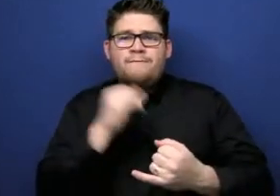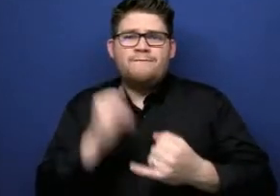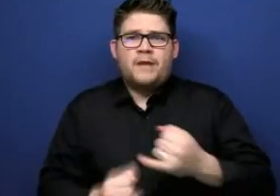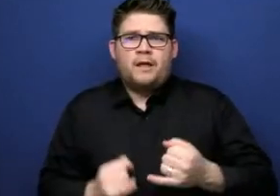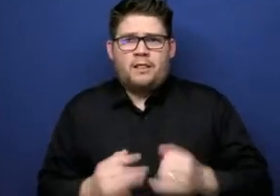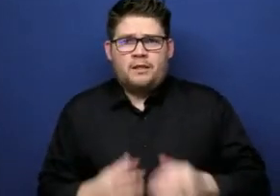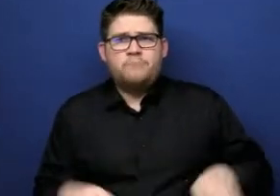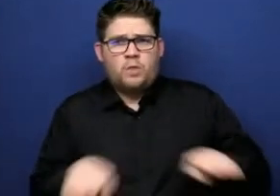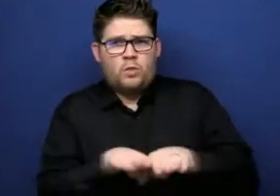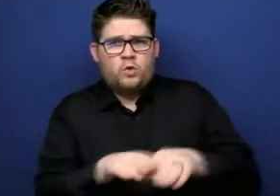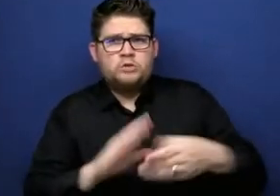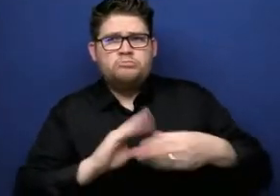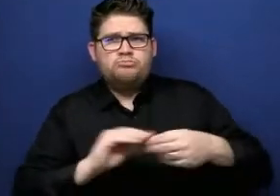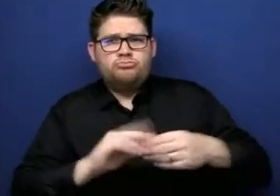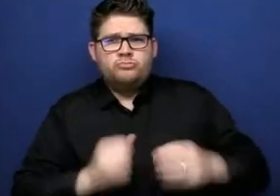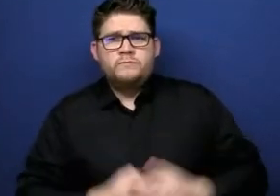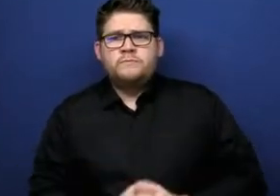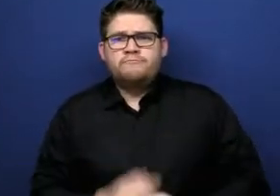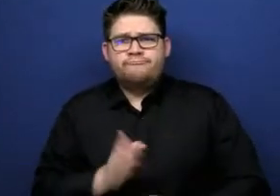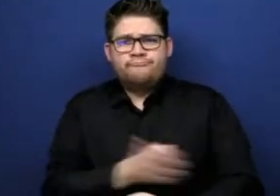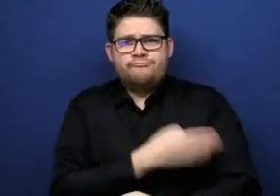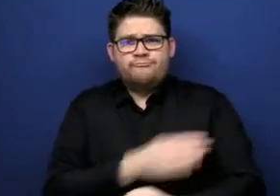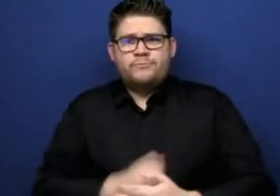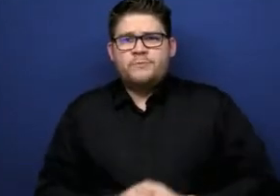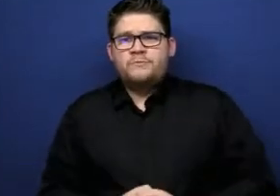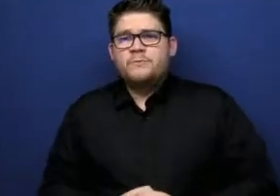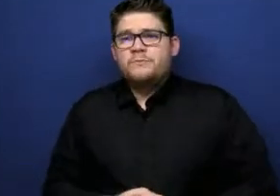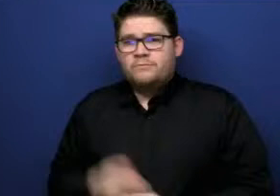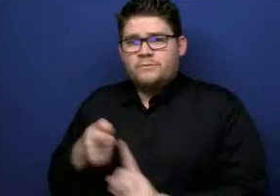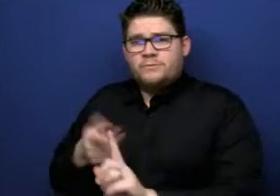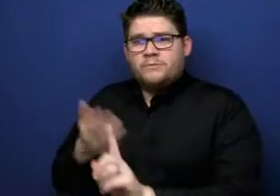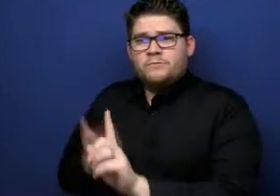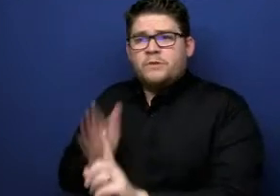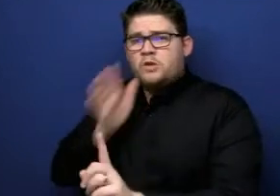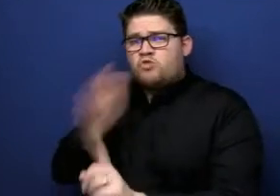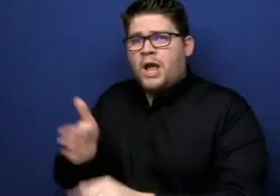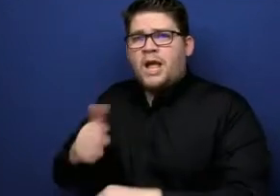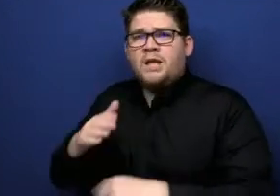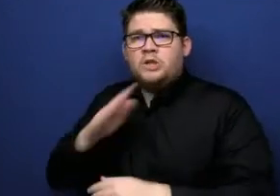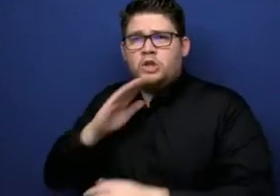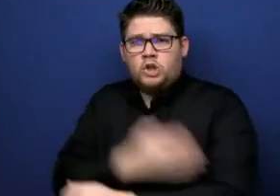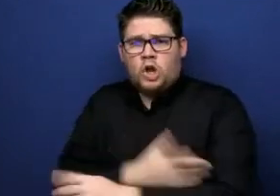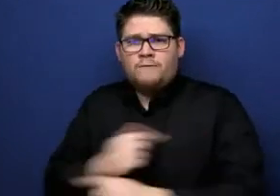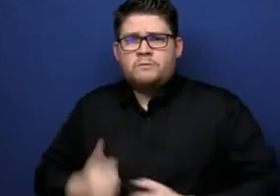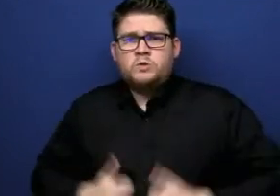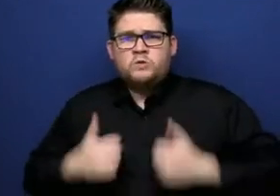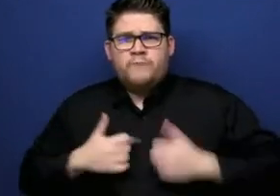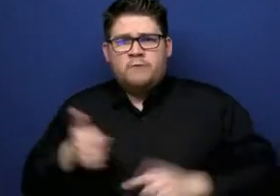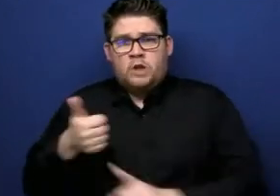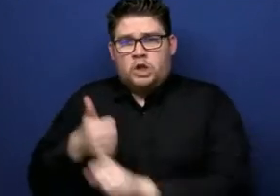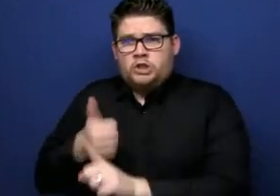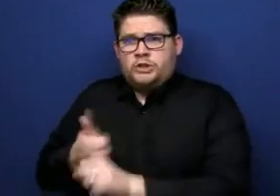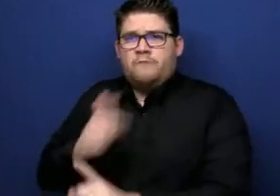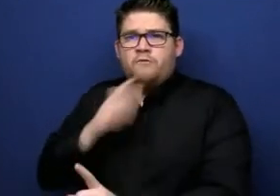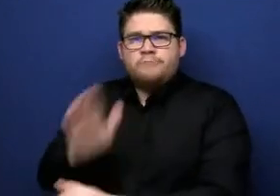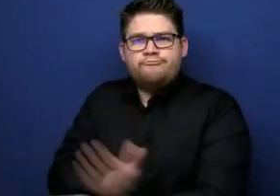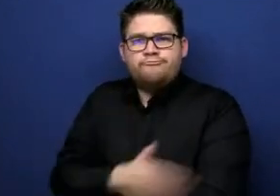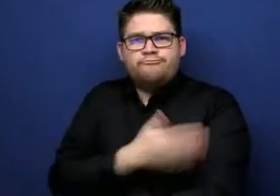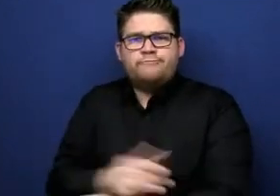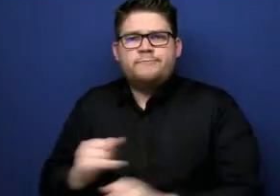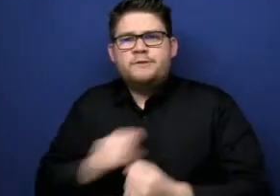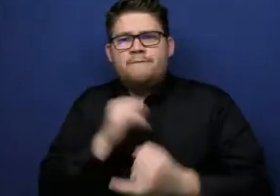granddaughter of a Holocaust survivor. And she will perform Ali, Ali to conclude our ceremony today. Over to you,